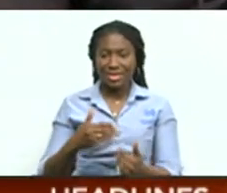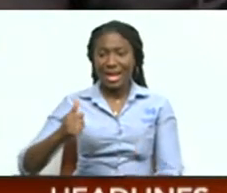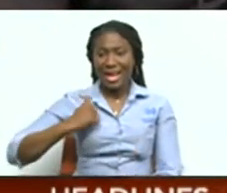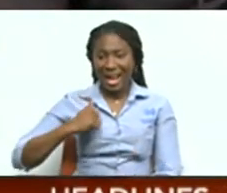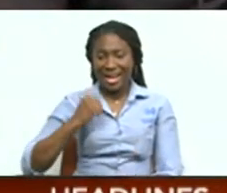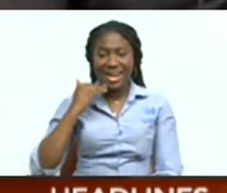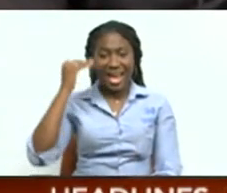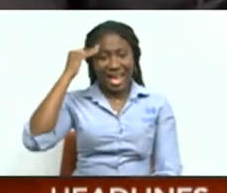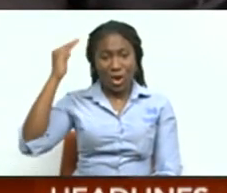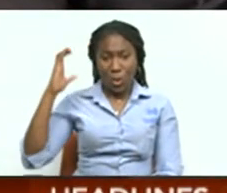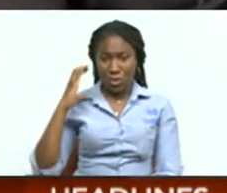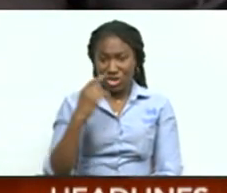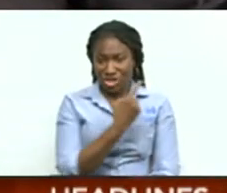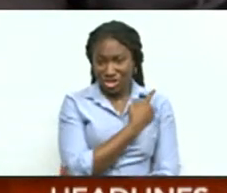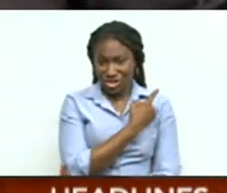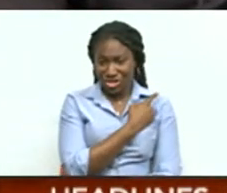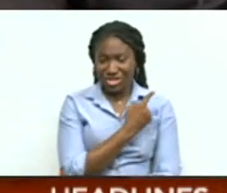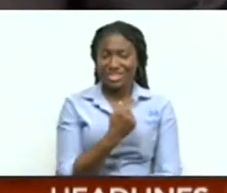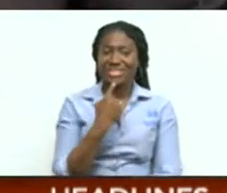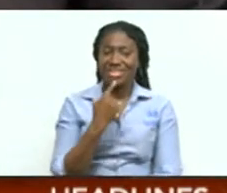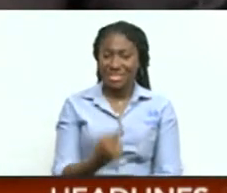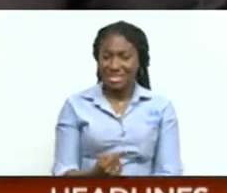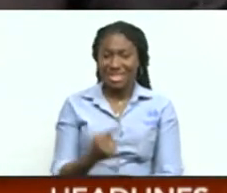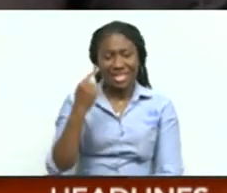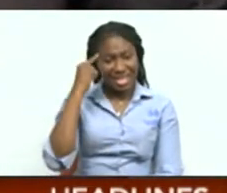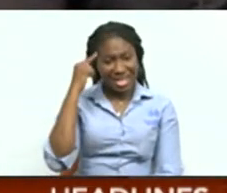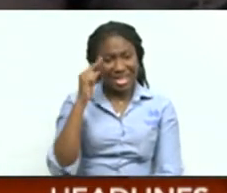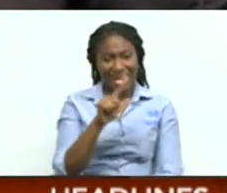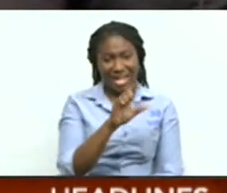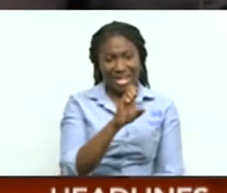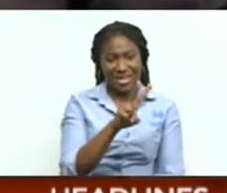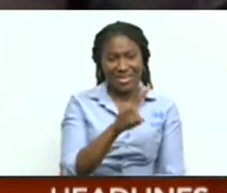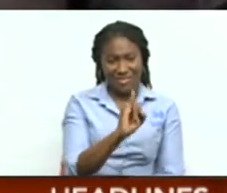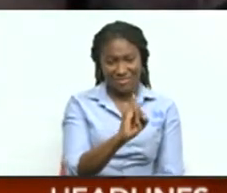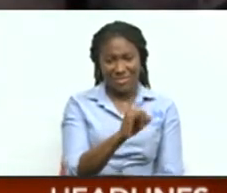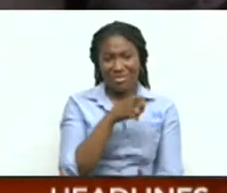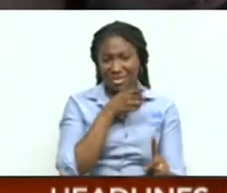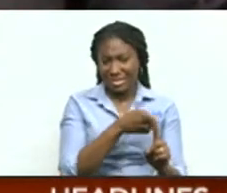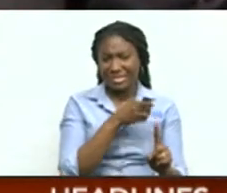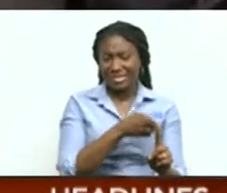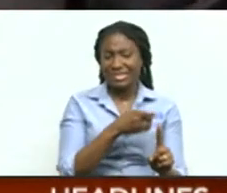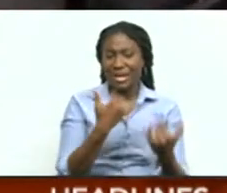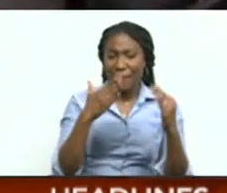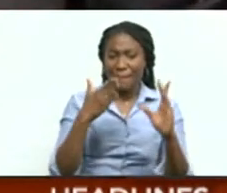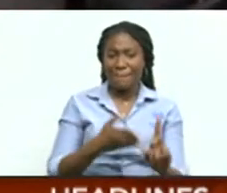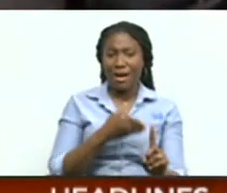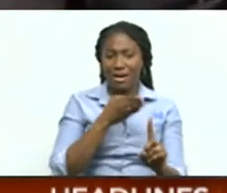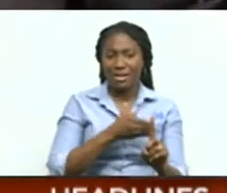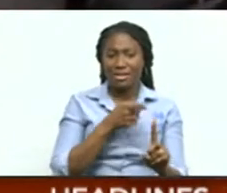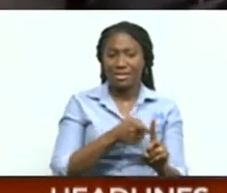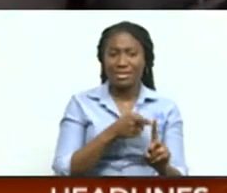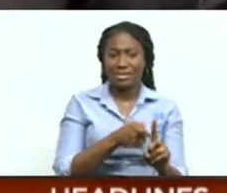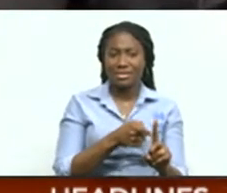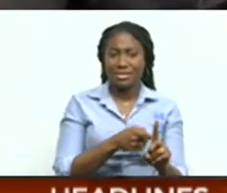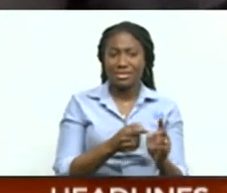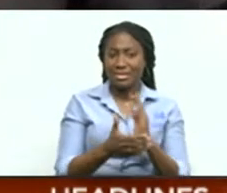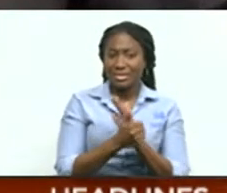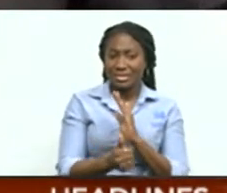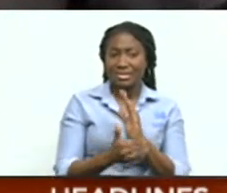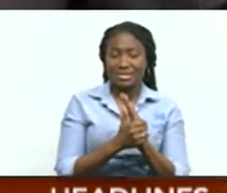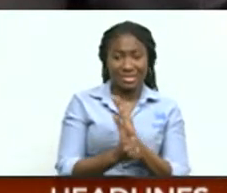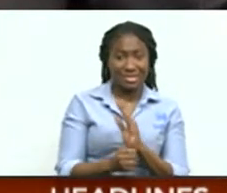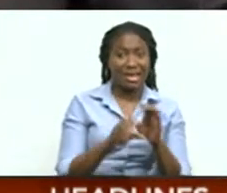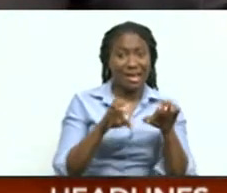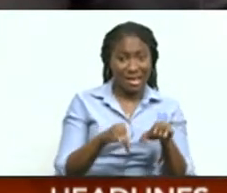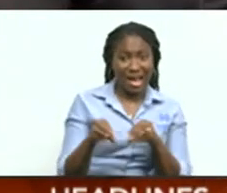coach Mauro Biello says they've singled out Levi Garcia for particular scrutiny. It's a player that brings his ability to beat you on the dribble,